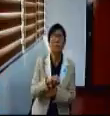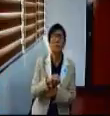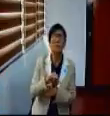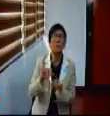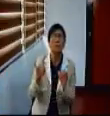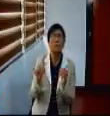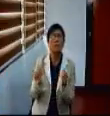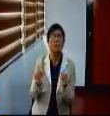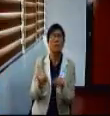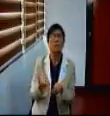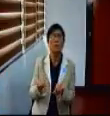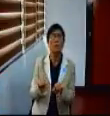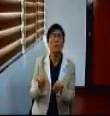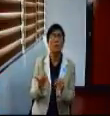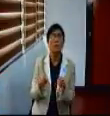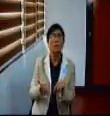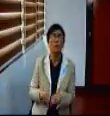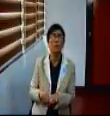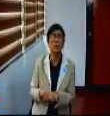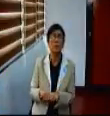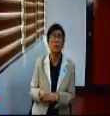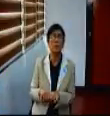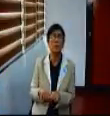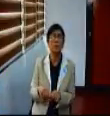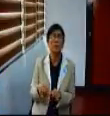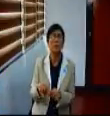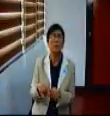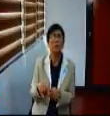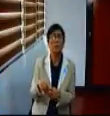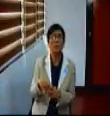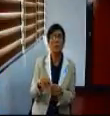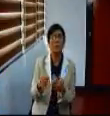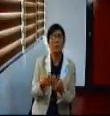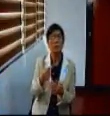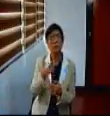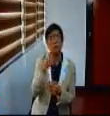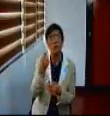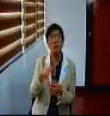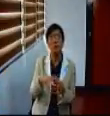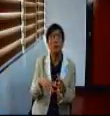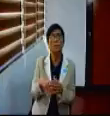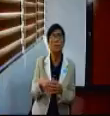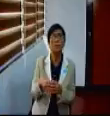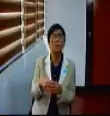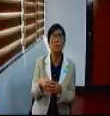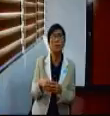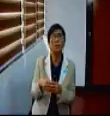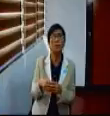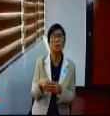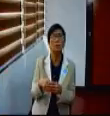from somebody outside of the jurisdiction simply because they are an outsider. I want to look at a little bit more.